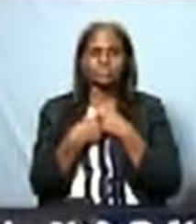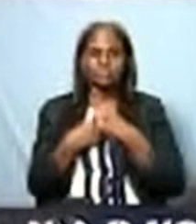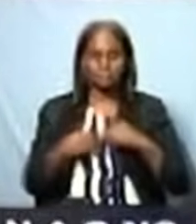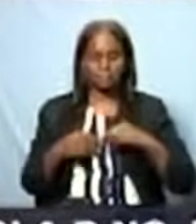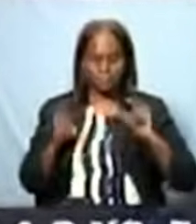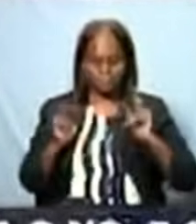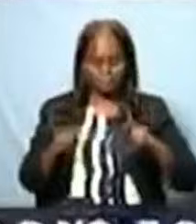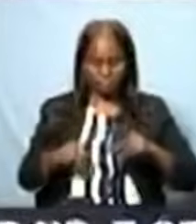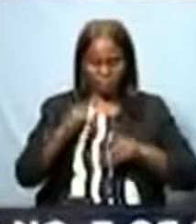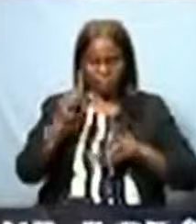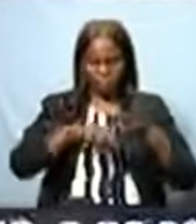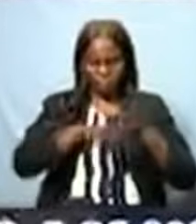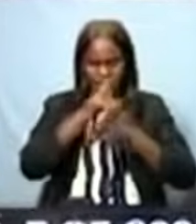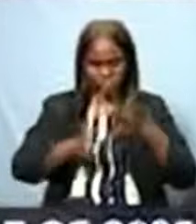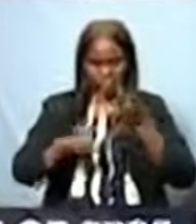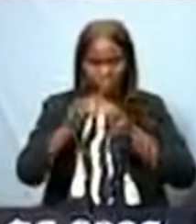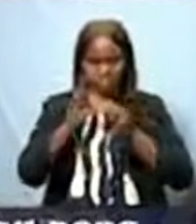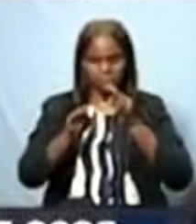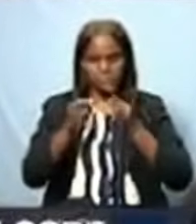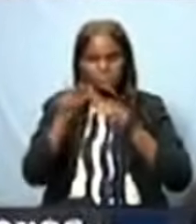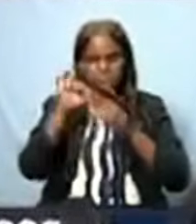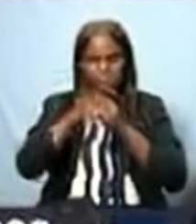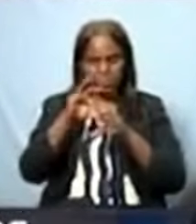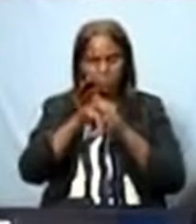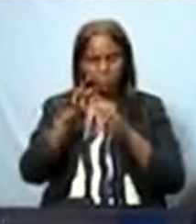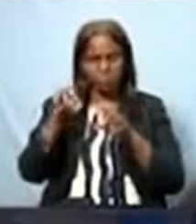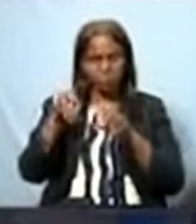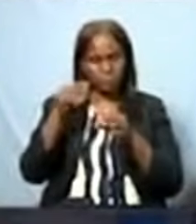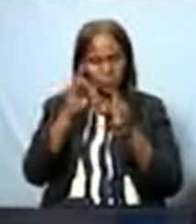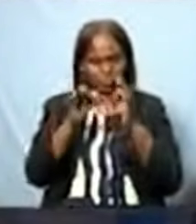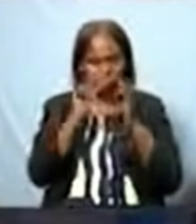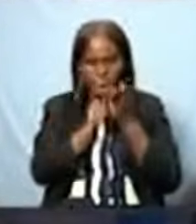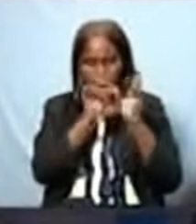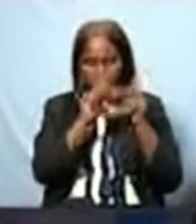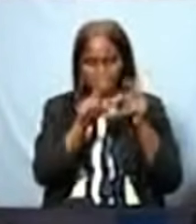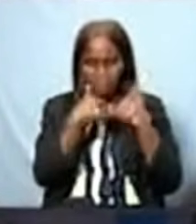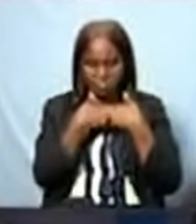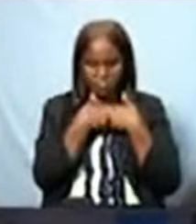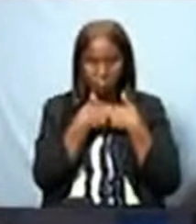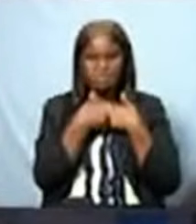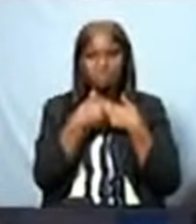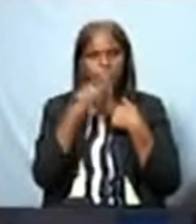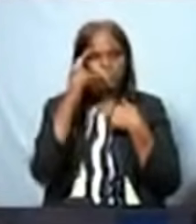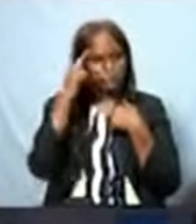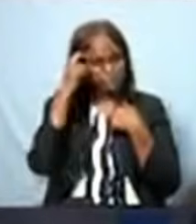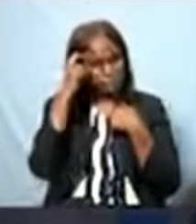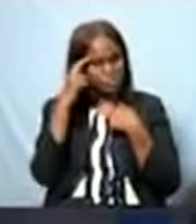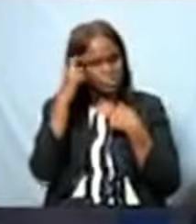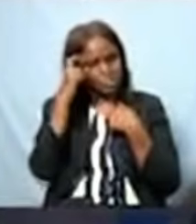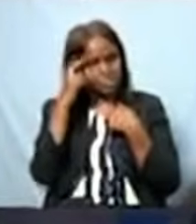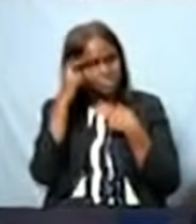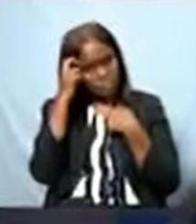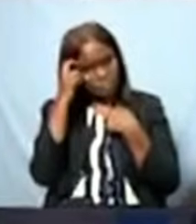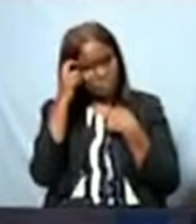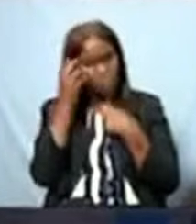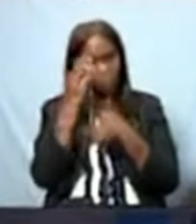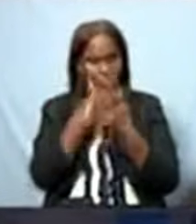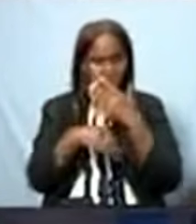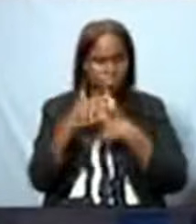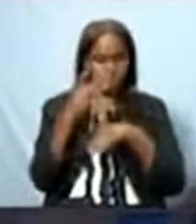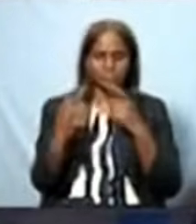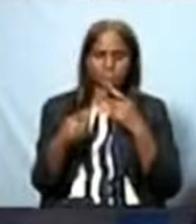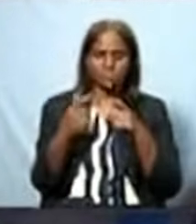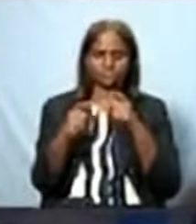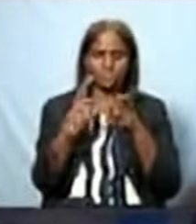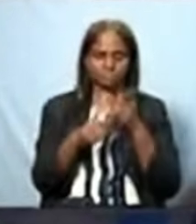person is disqualified from being elected as a member of parliament if that person D has a mental or physical